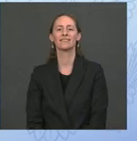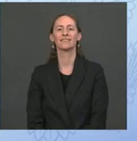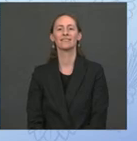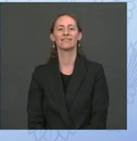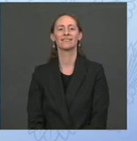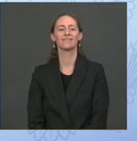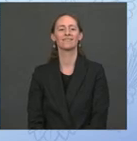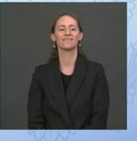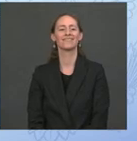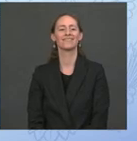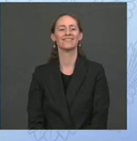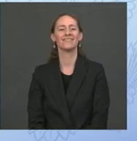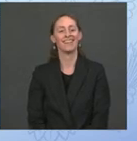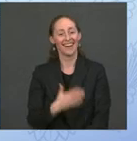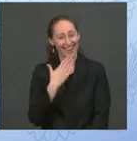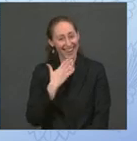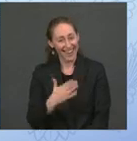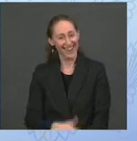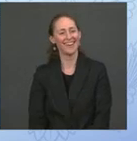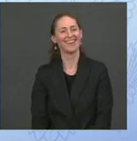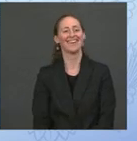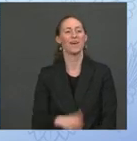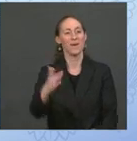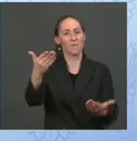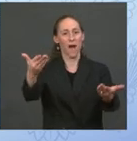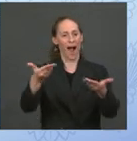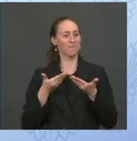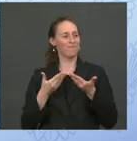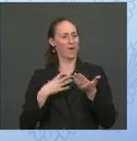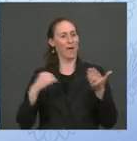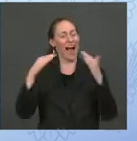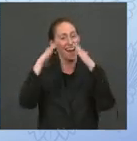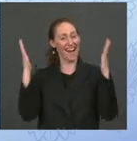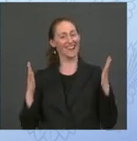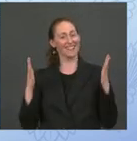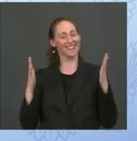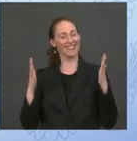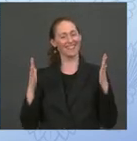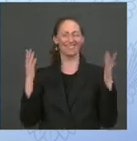Thank you. And welcome to the White House.